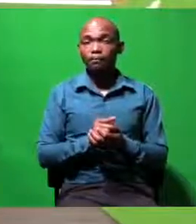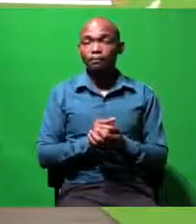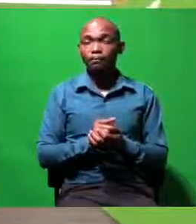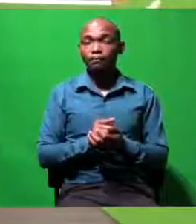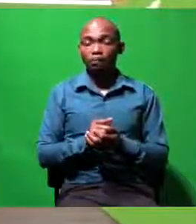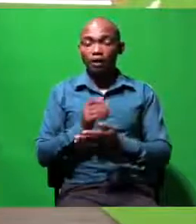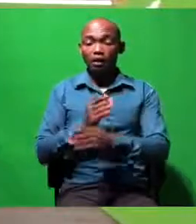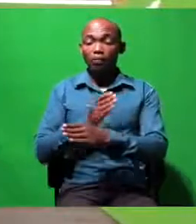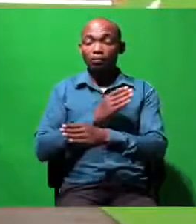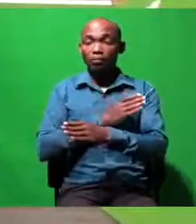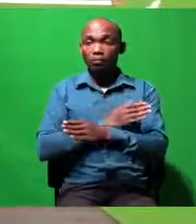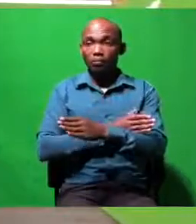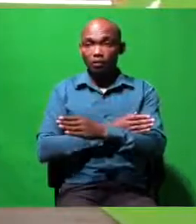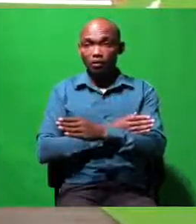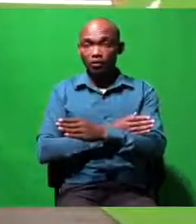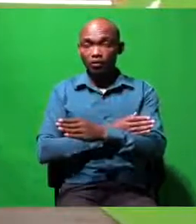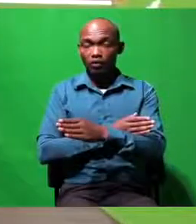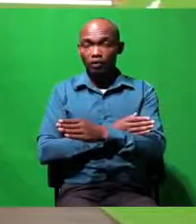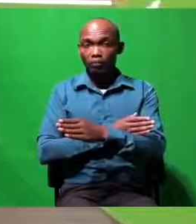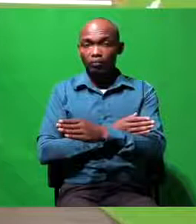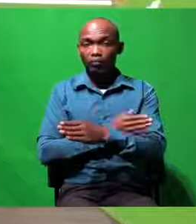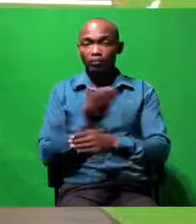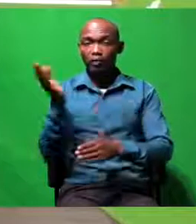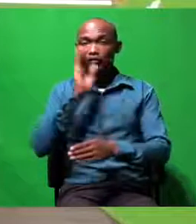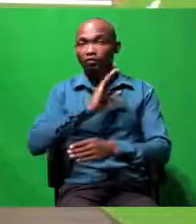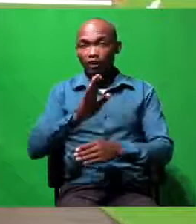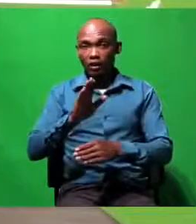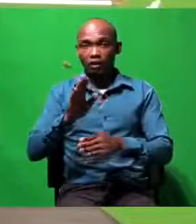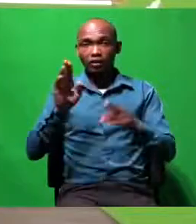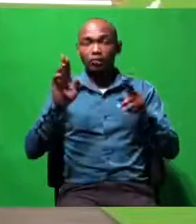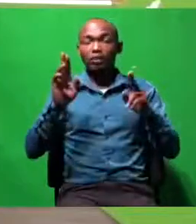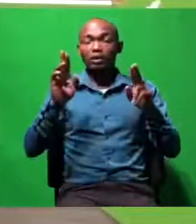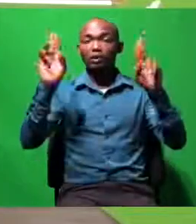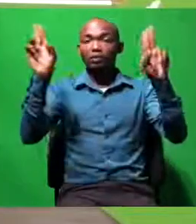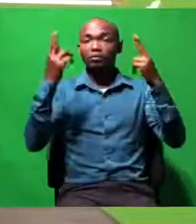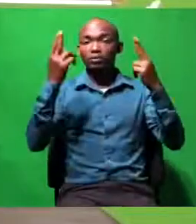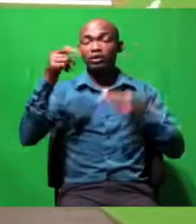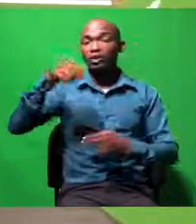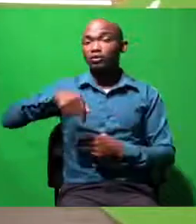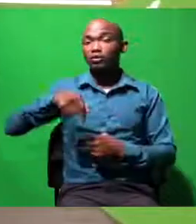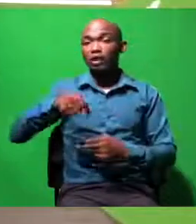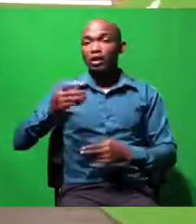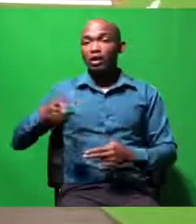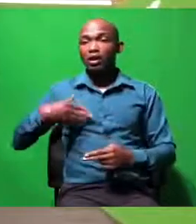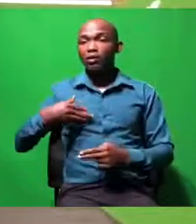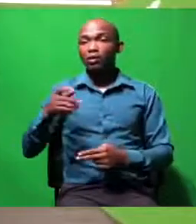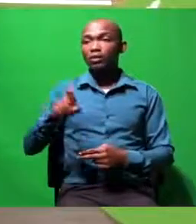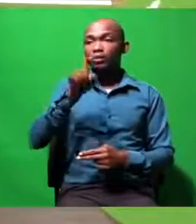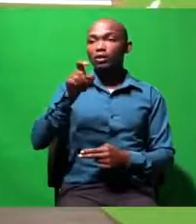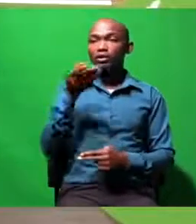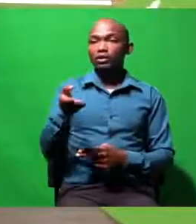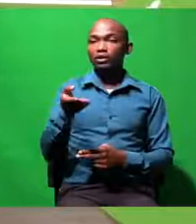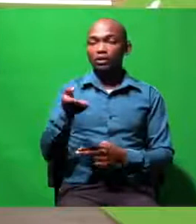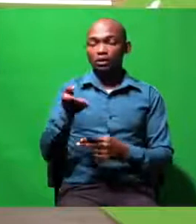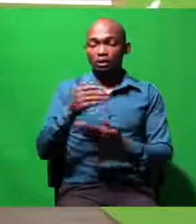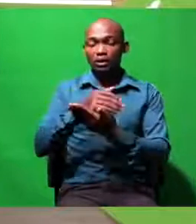So, before going to finish my studies or my lecture today, I want